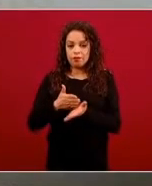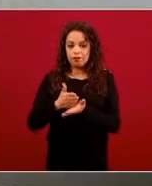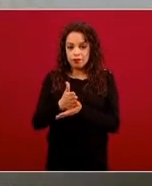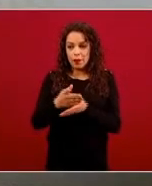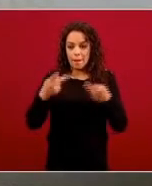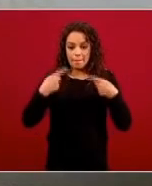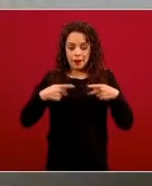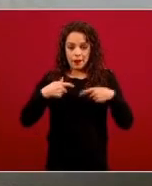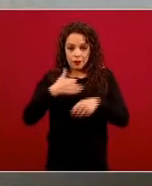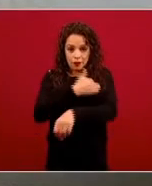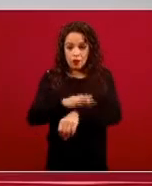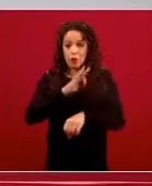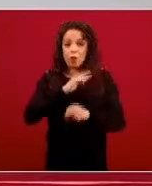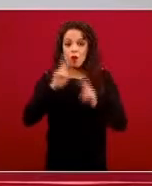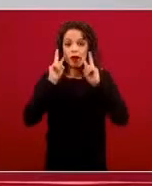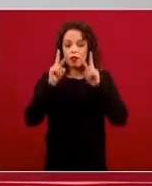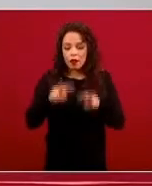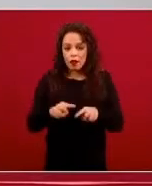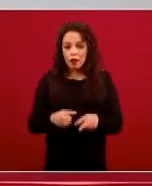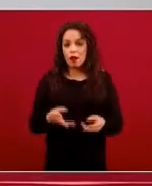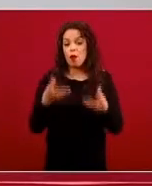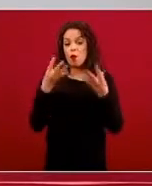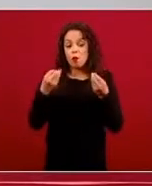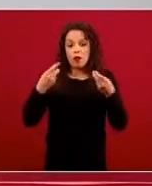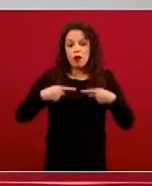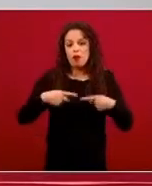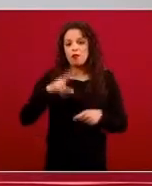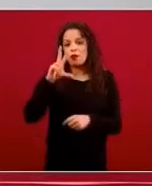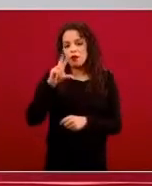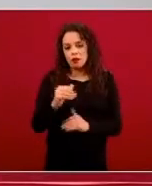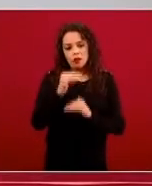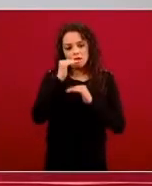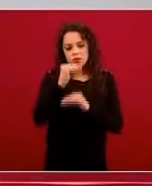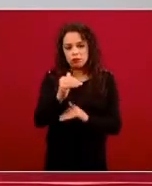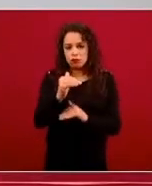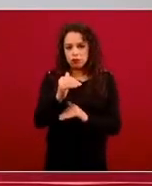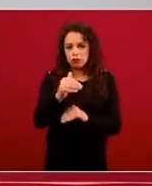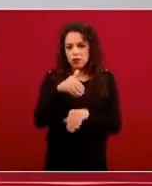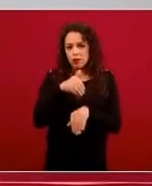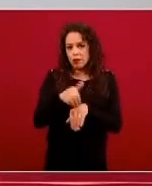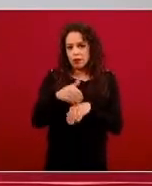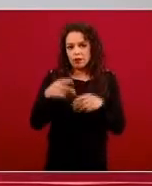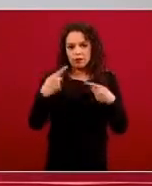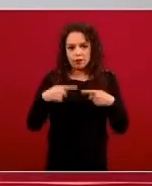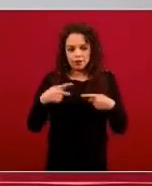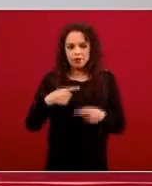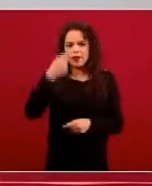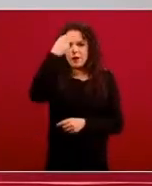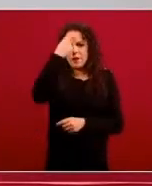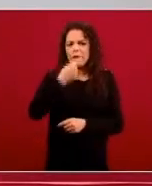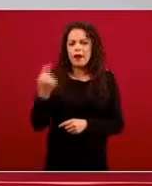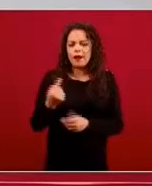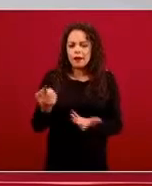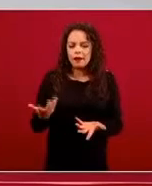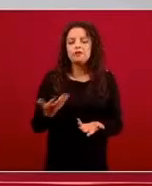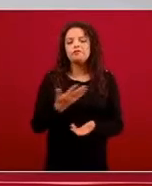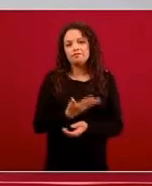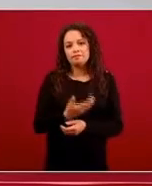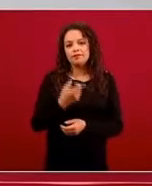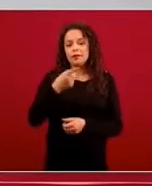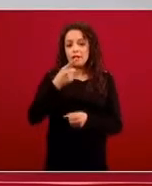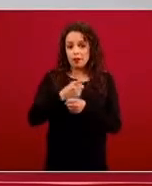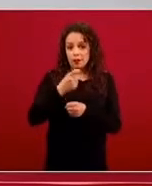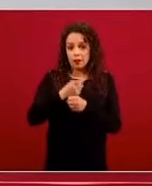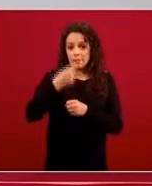It is very important to limit the numbers in those cases in which access is granted to the relatives